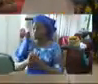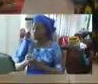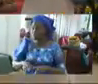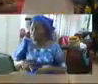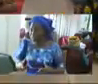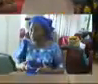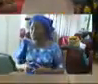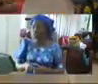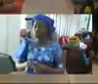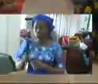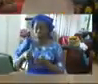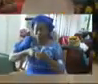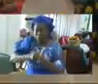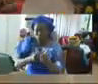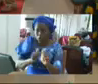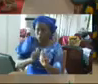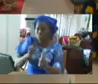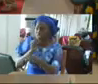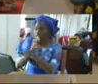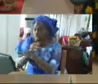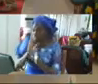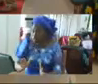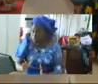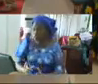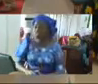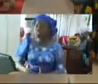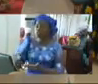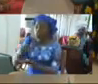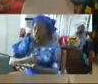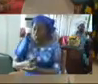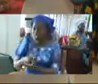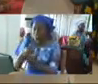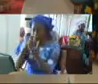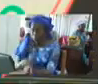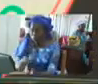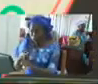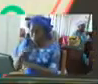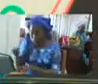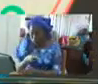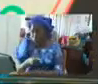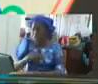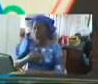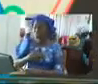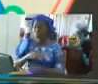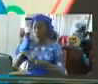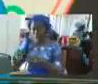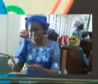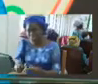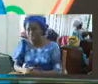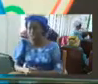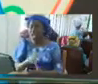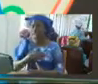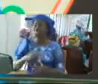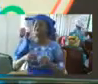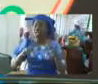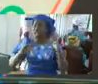the counselors who will collect the information I need. And then I assure you I'll be praying for you. God